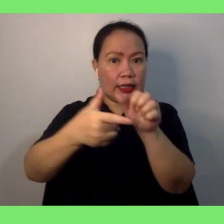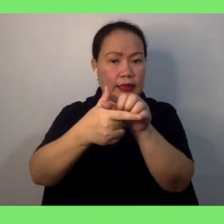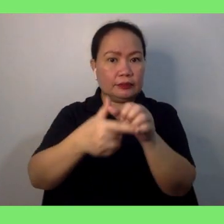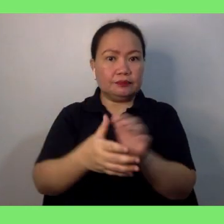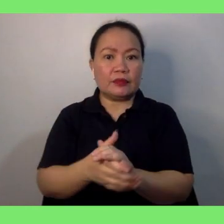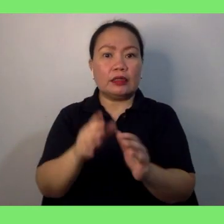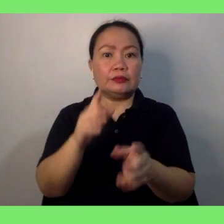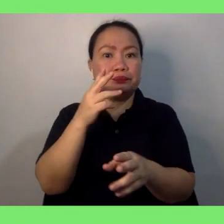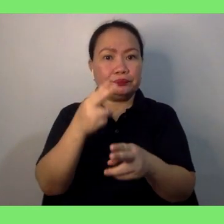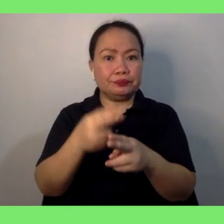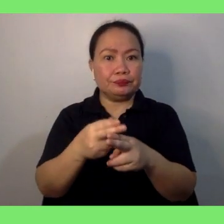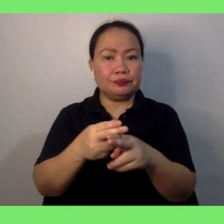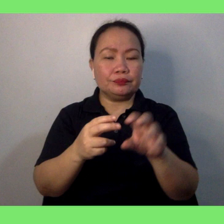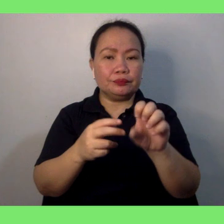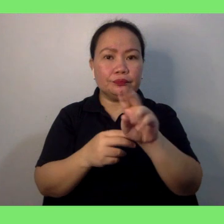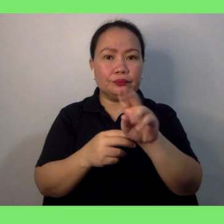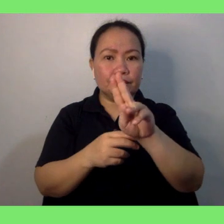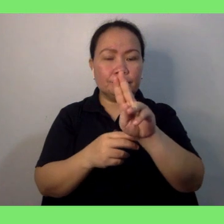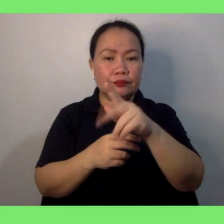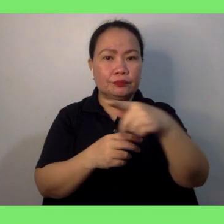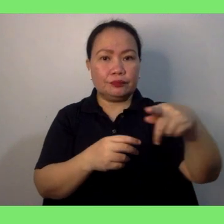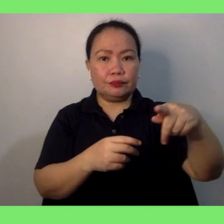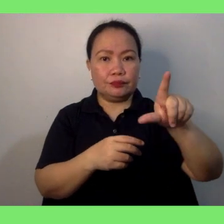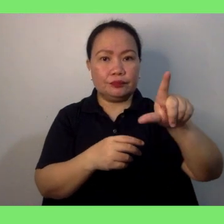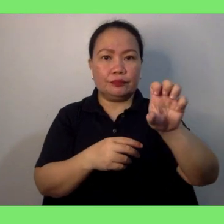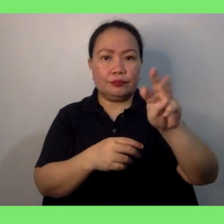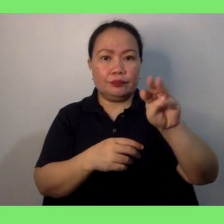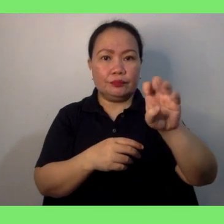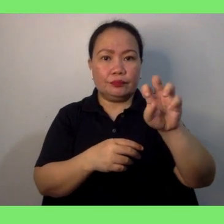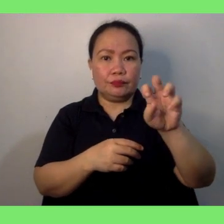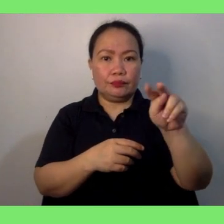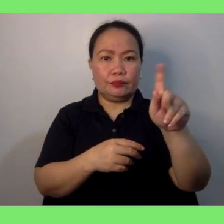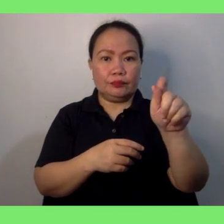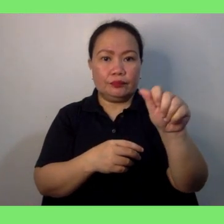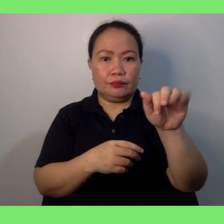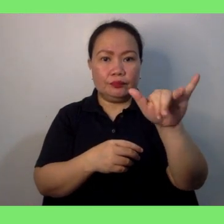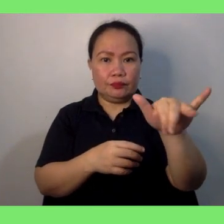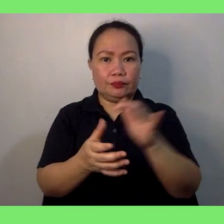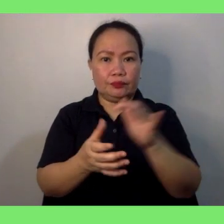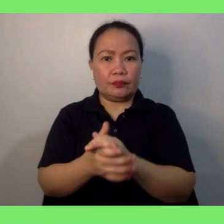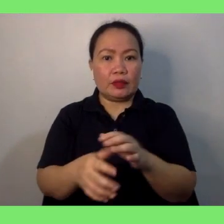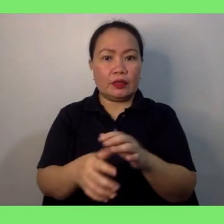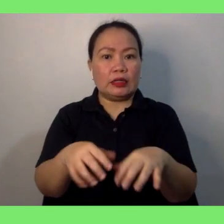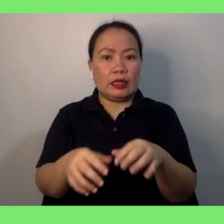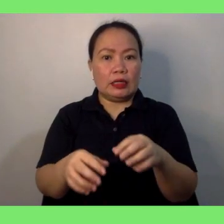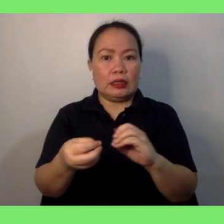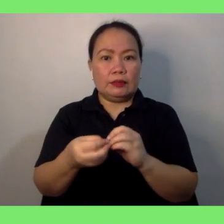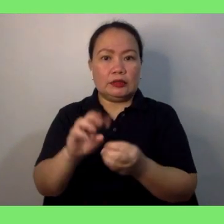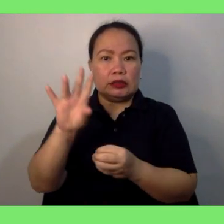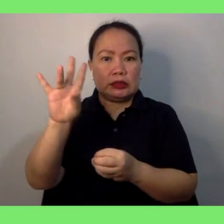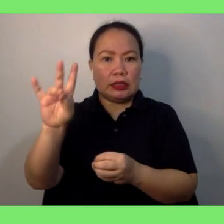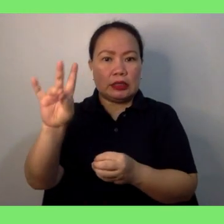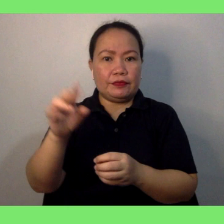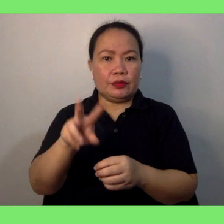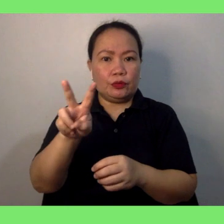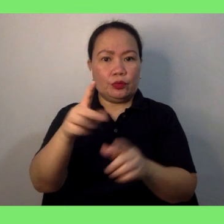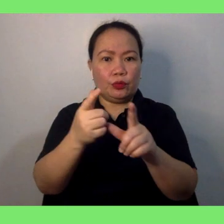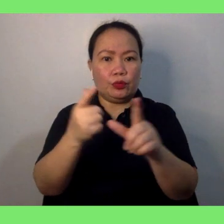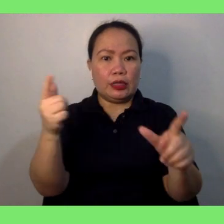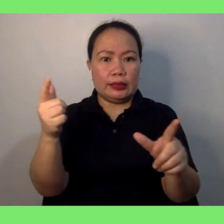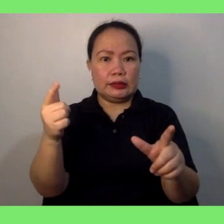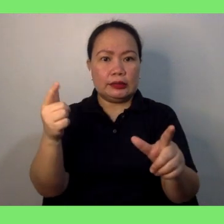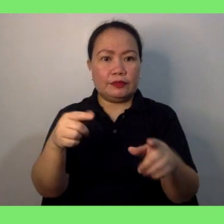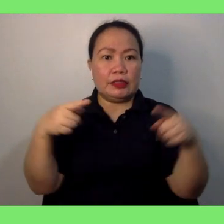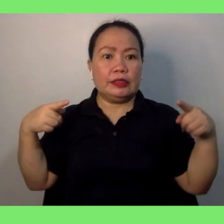two intersecting lines form right angles, anong tawag natin doon? They are perpendicular. If the sum